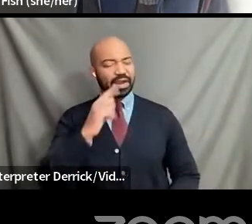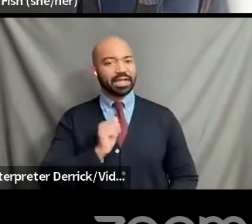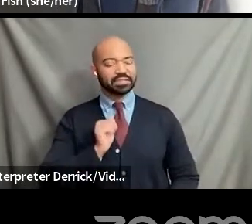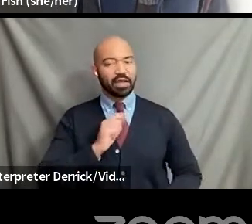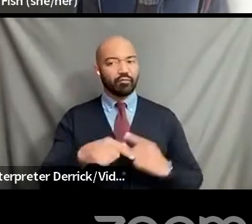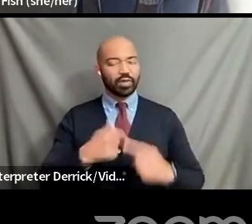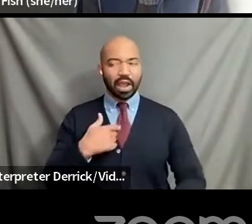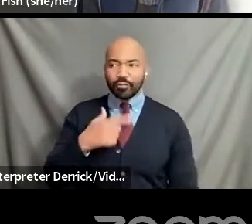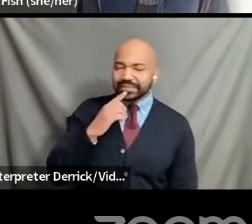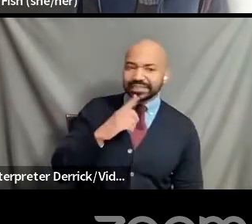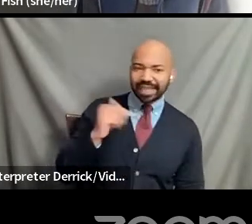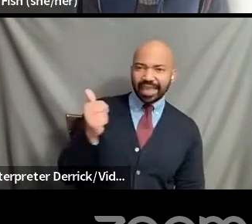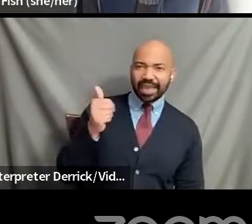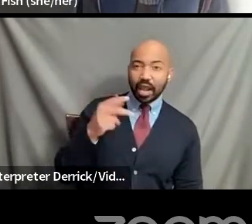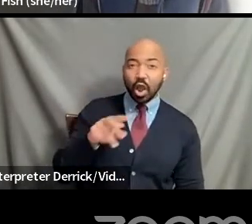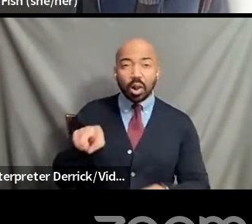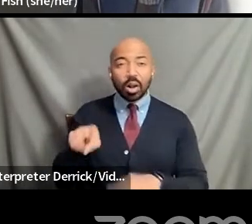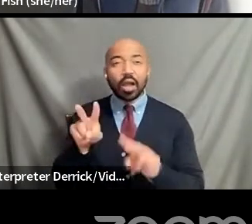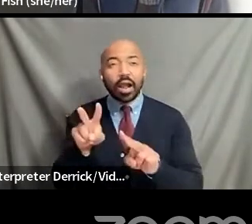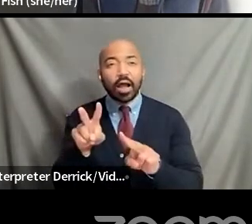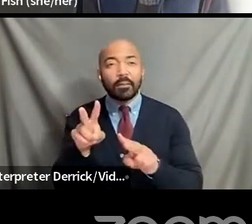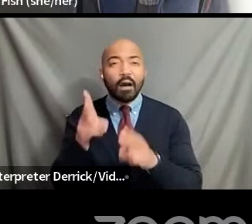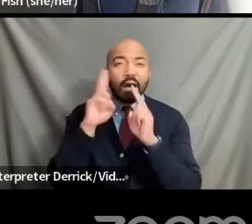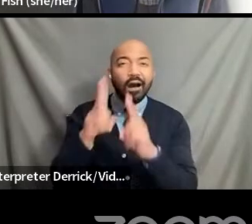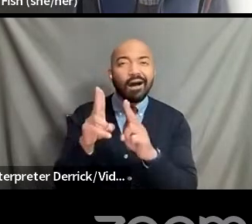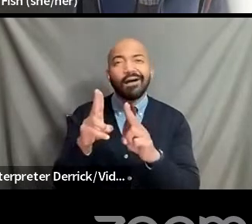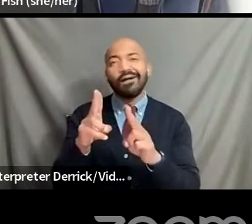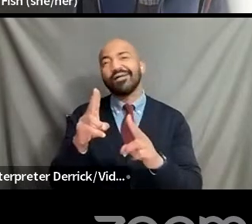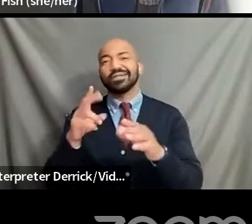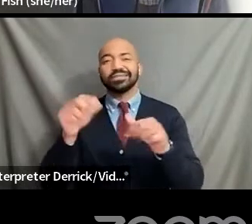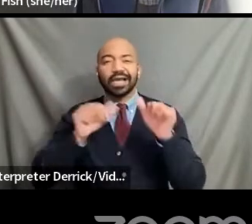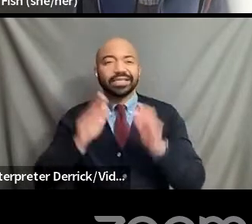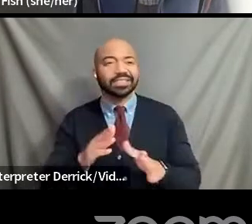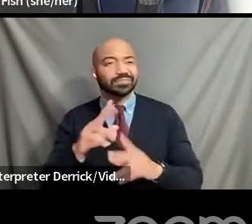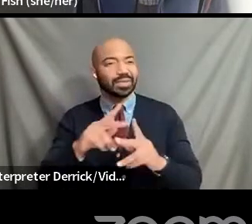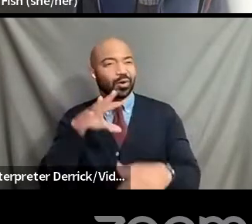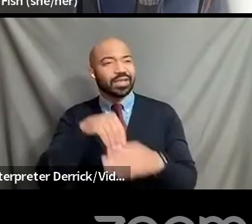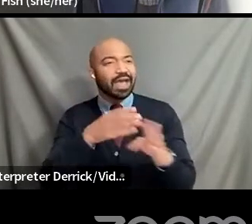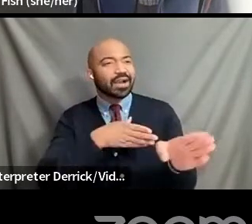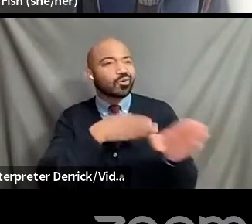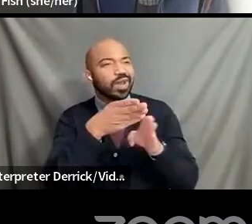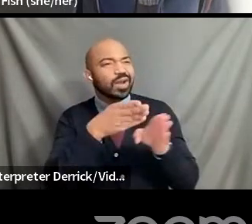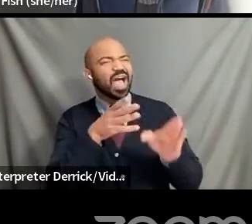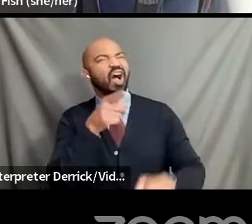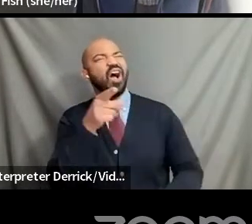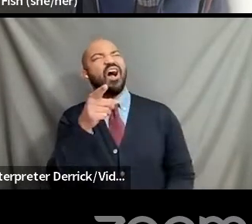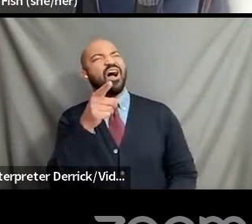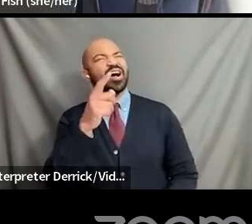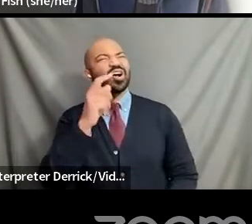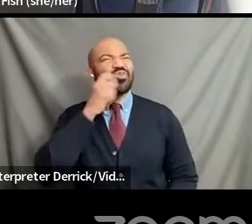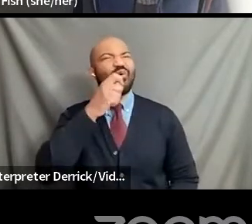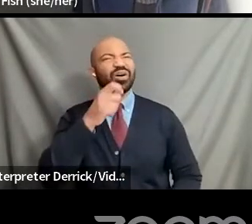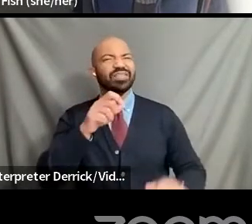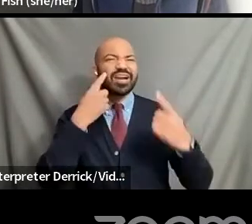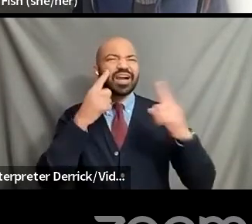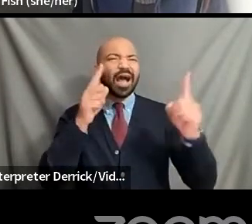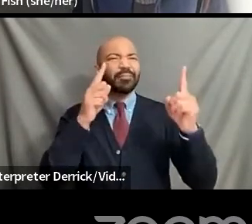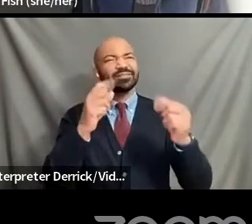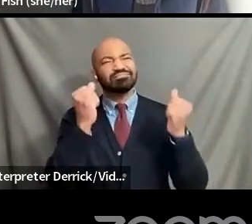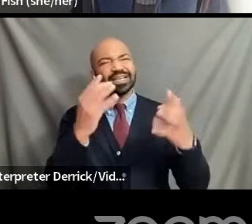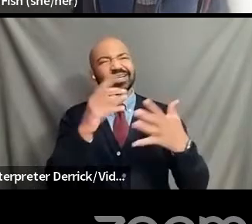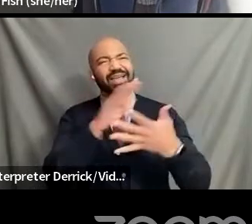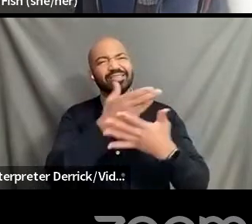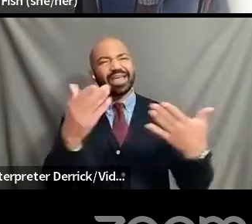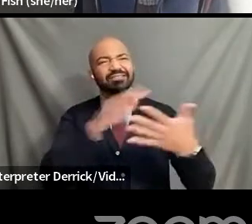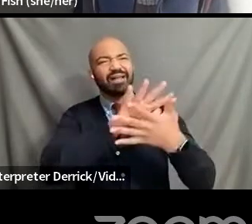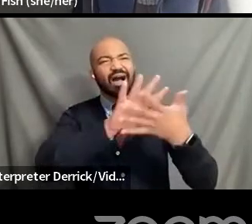I was 10 and I would look up to scientists or just people in a career, I'd be like, wow, that person's so cool. Wow, that person's accomplishing so many things. And now it's like,